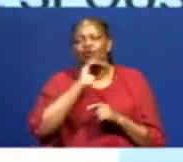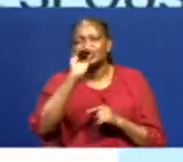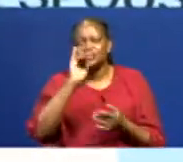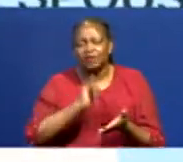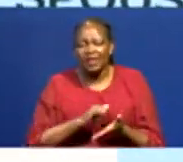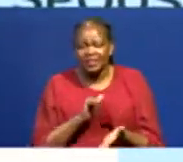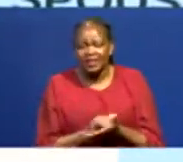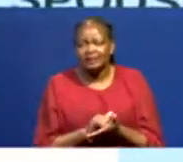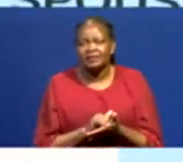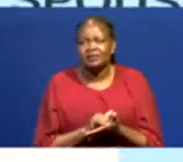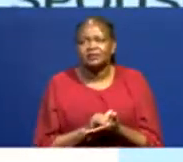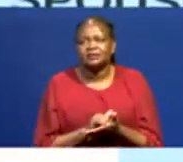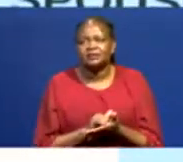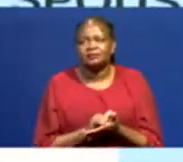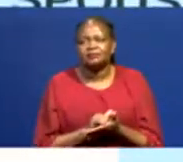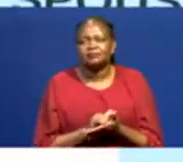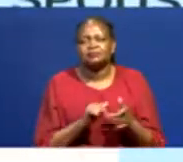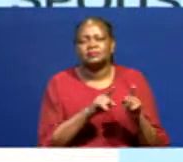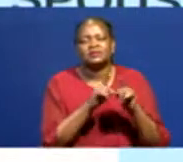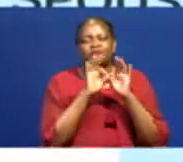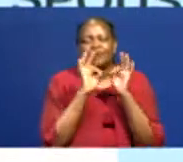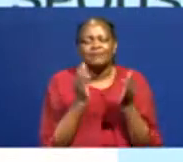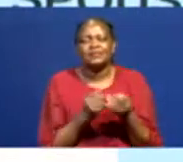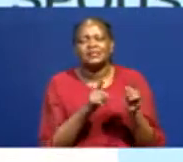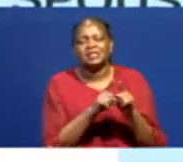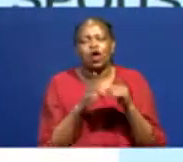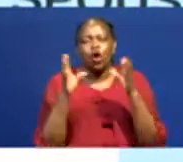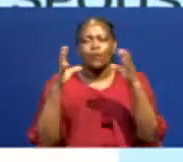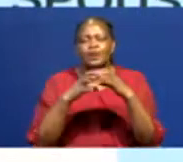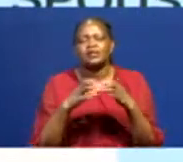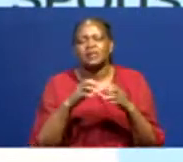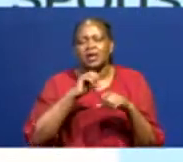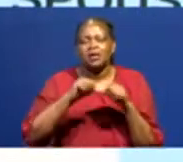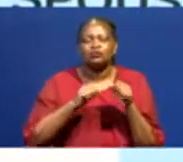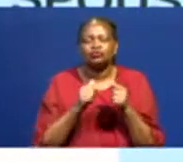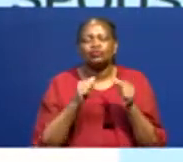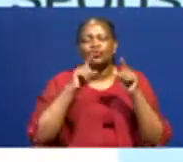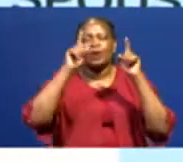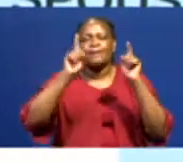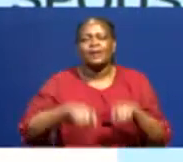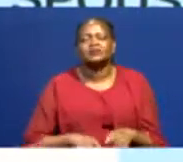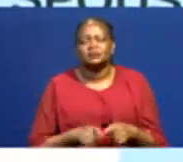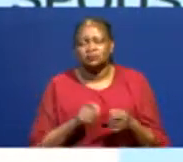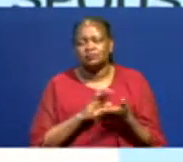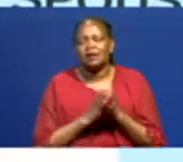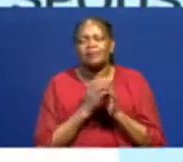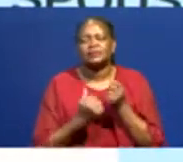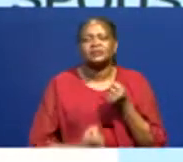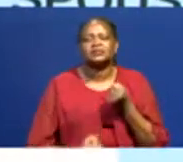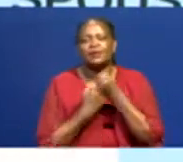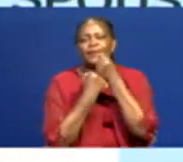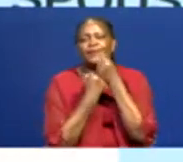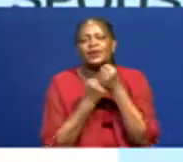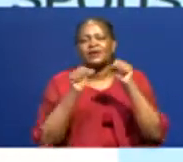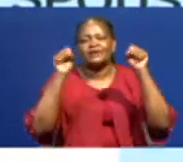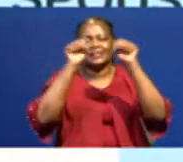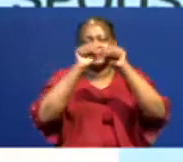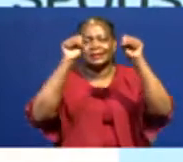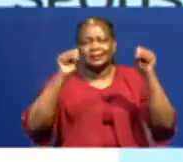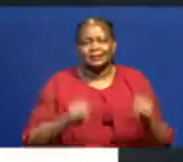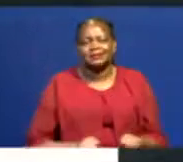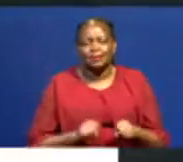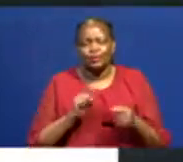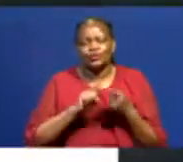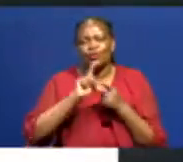that as families, as communities around, we must become the supportive system to